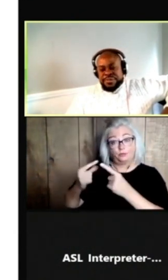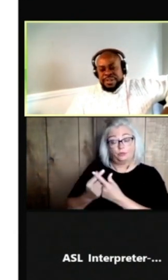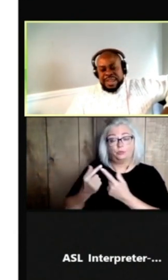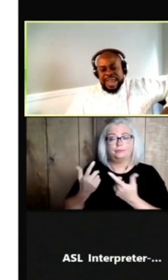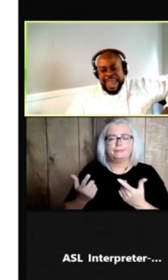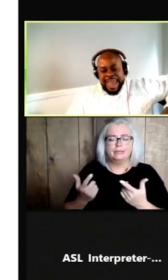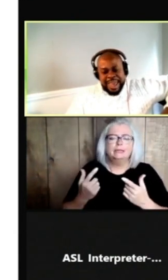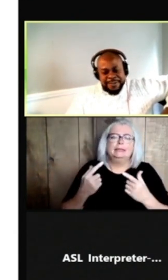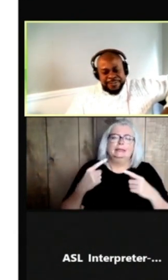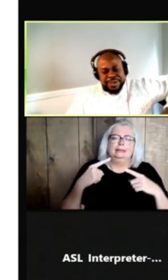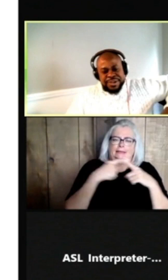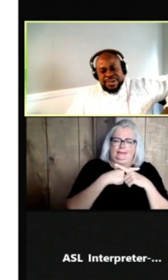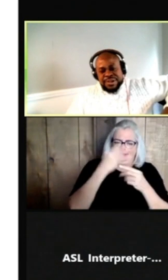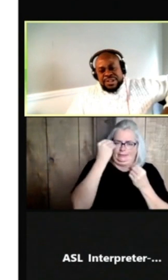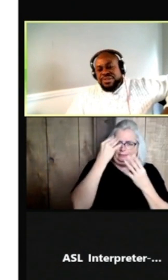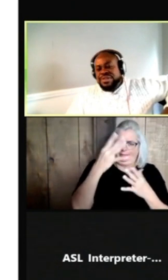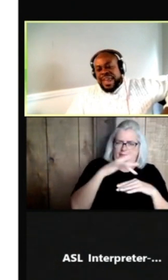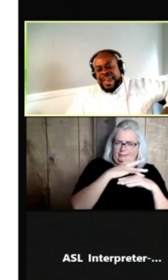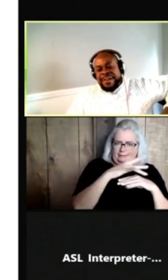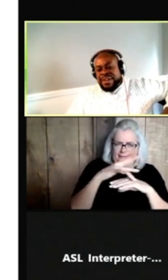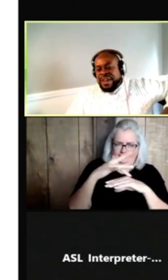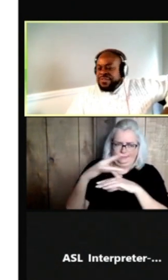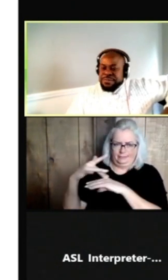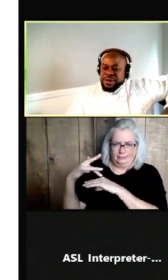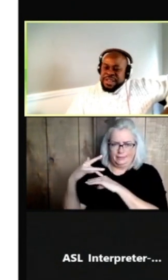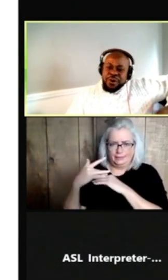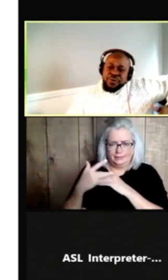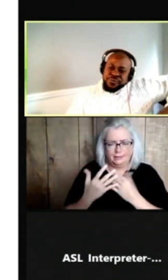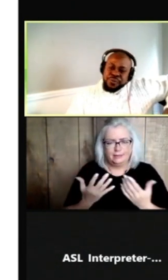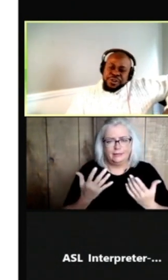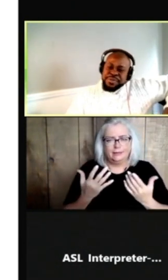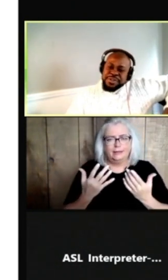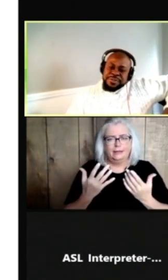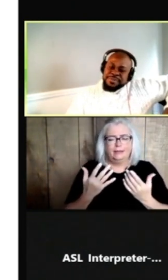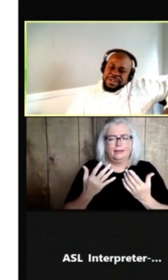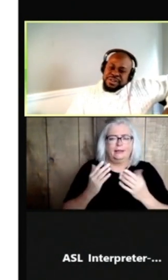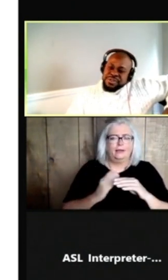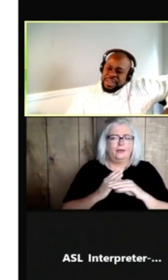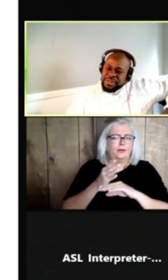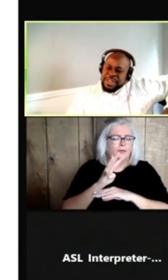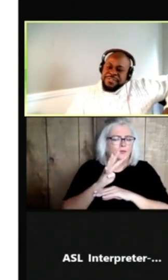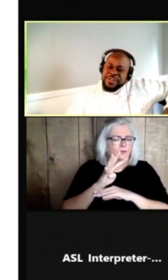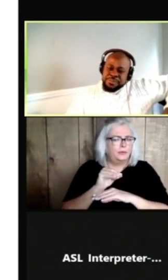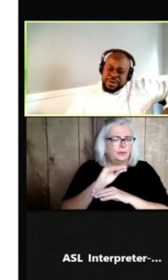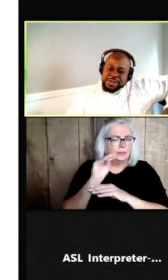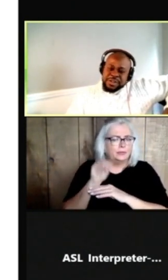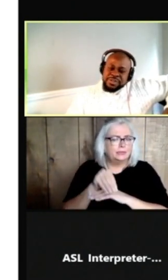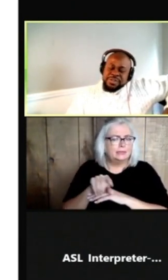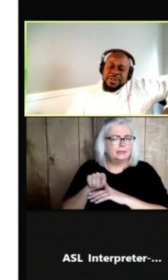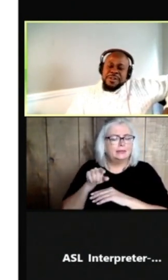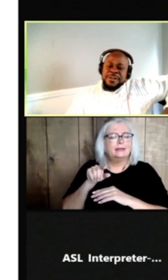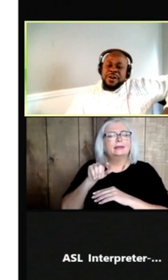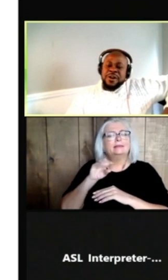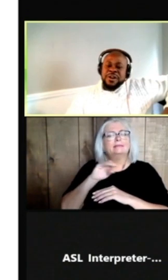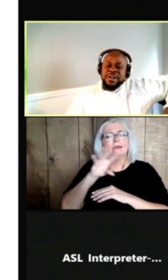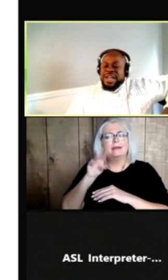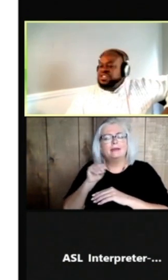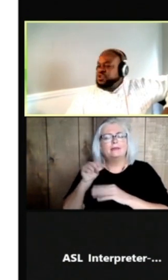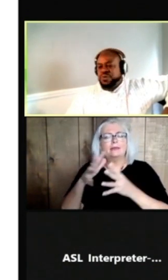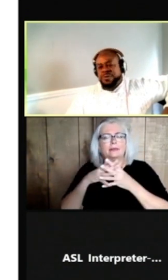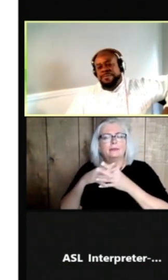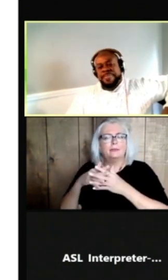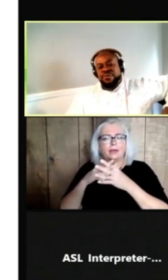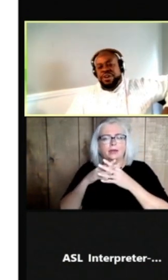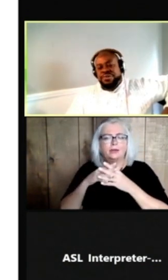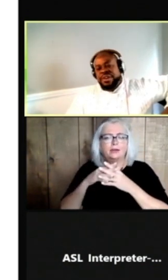that roughly half, close to half the African American, like over 40% in those cases, of the African Americans are